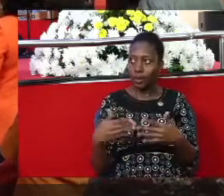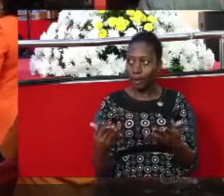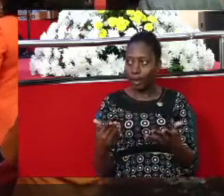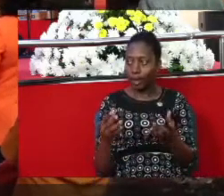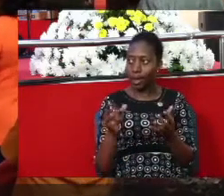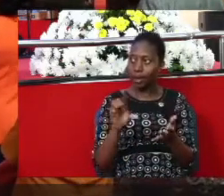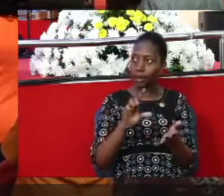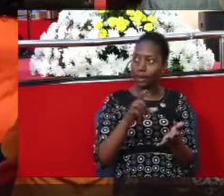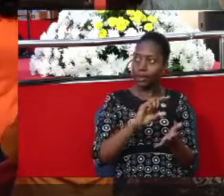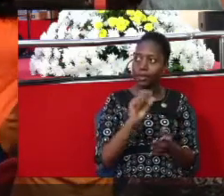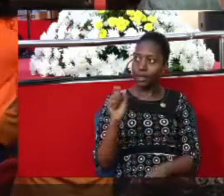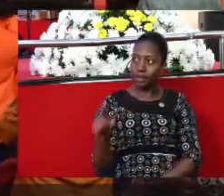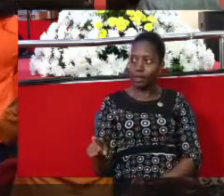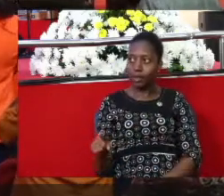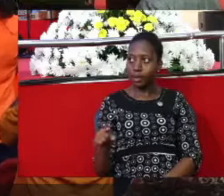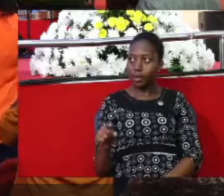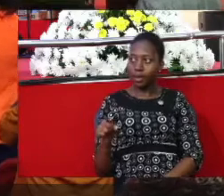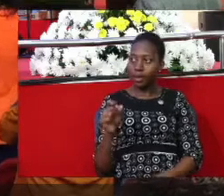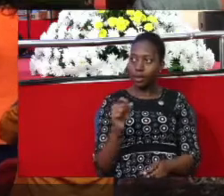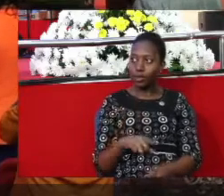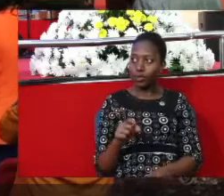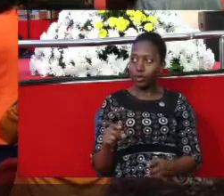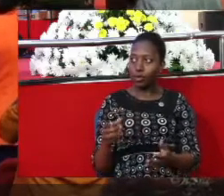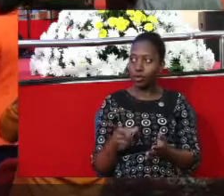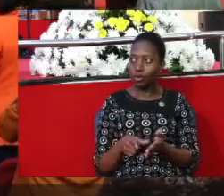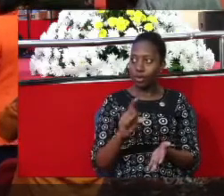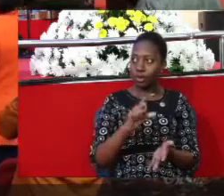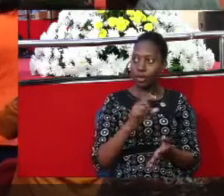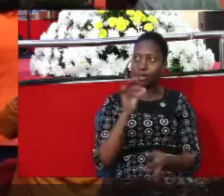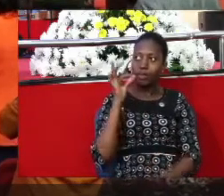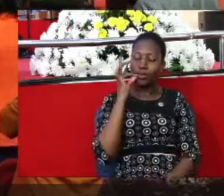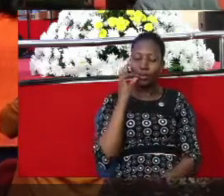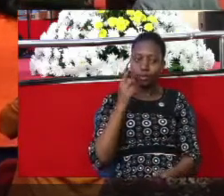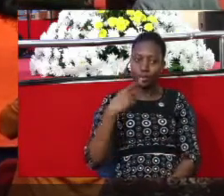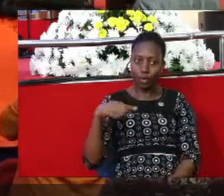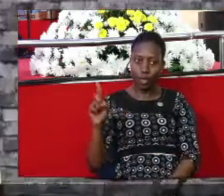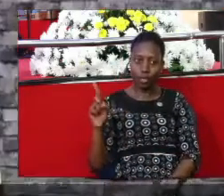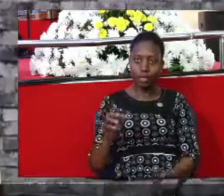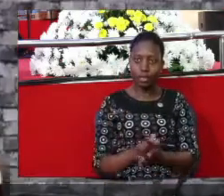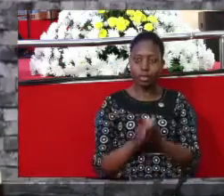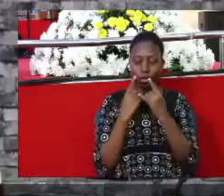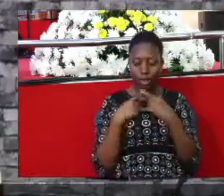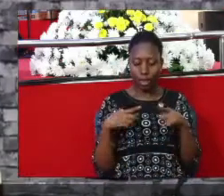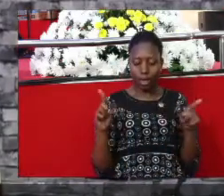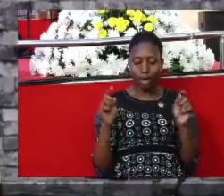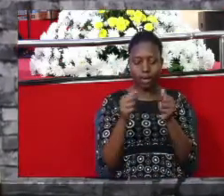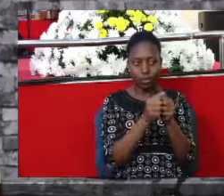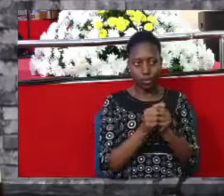have sown and increase the fruits of your righteousness. Hallelujah. Let's declare together. God will